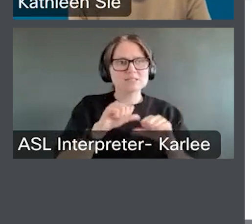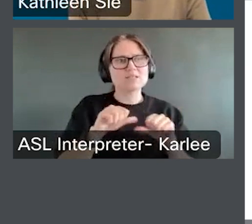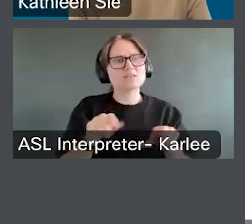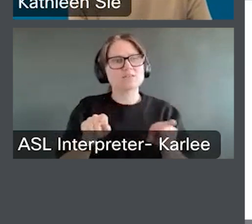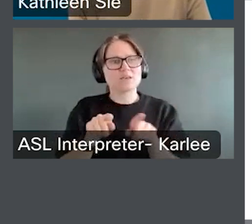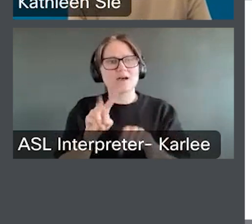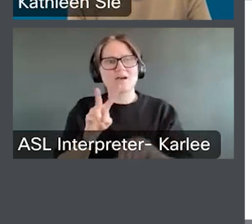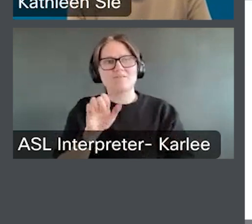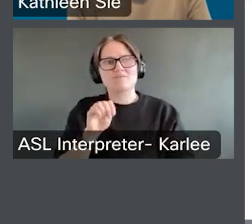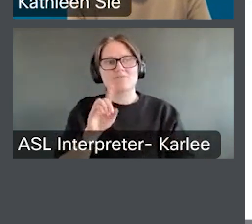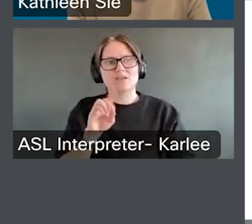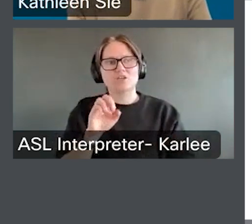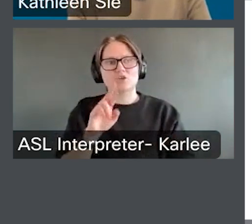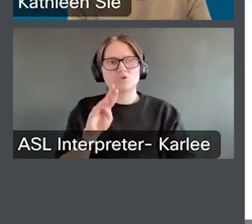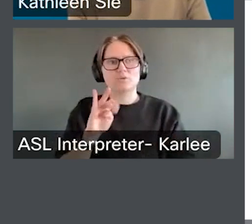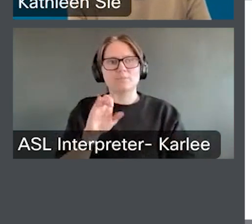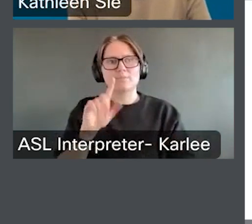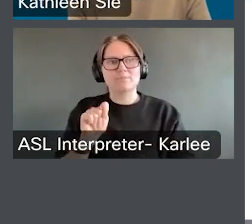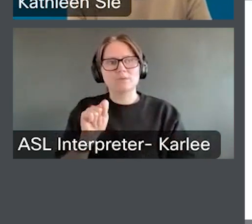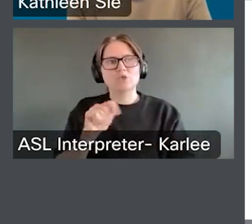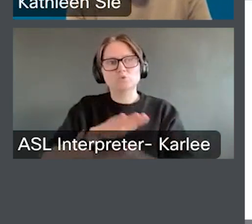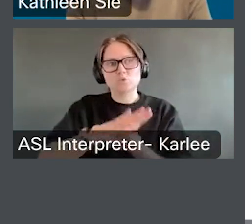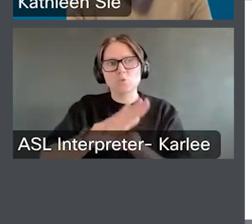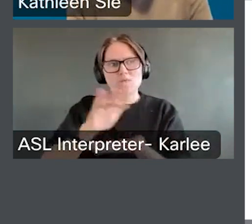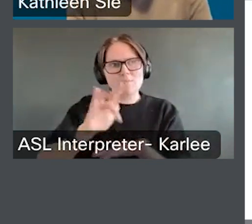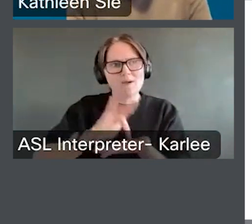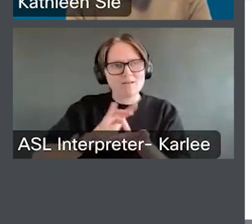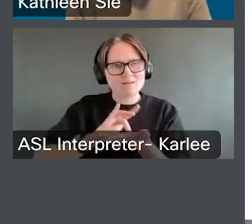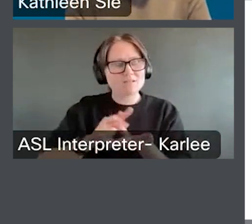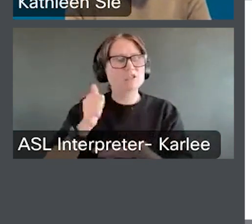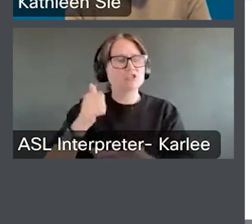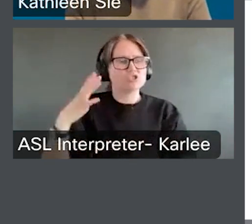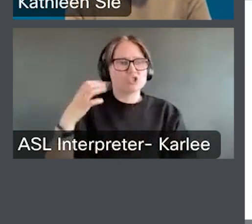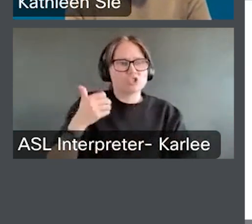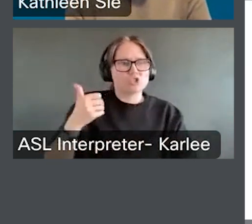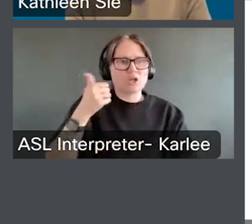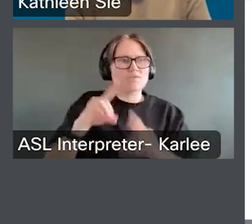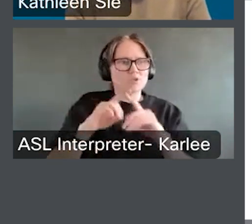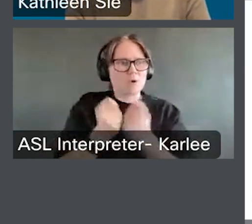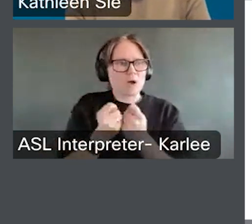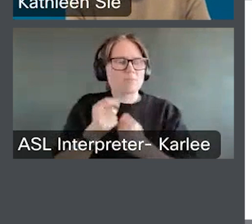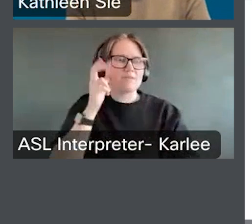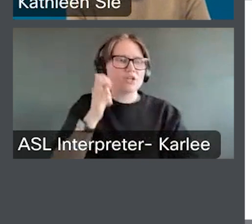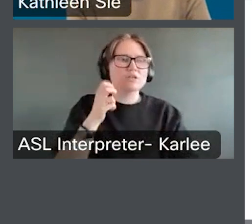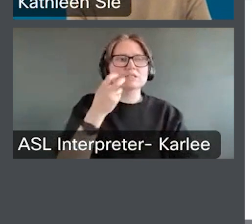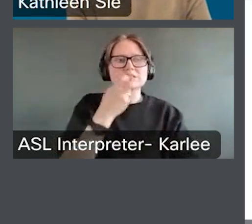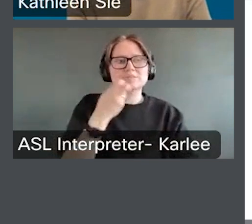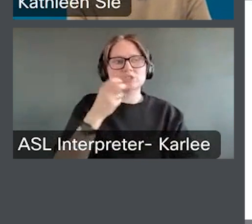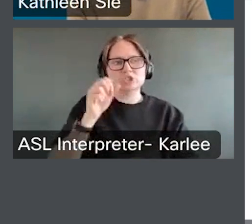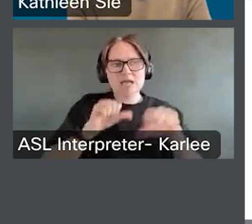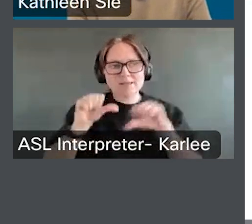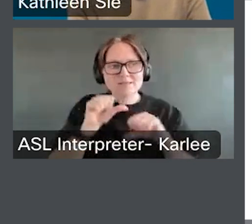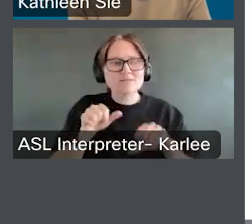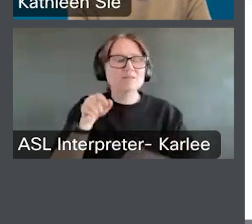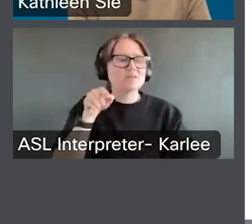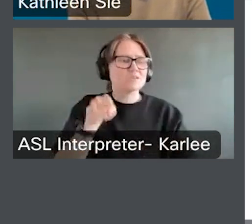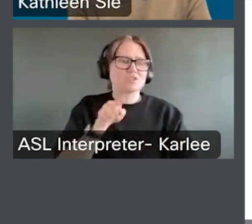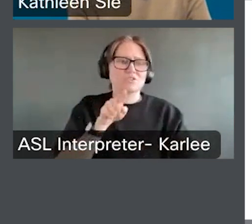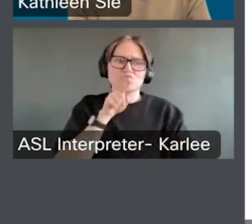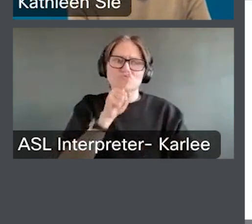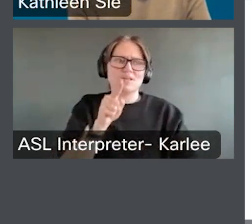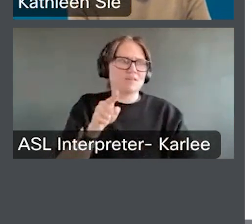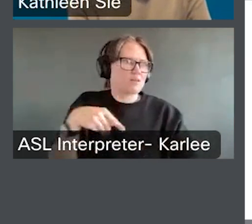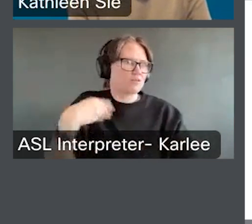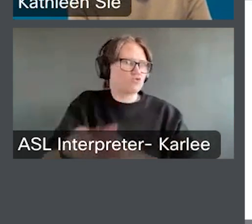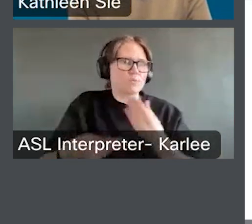Vanderbilt School of Medicine. She's the chair of the Department of Hearing and Speech Sciences. She has really contributed